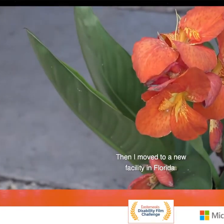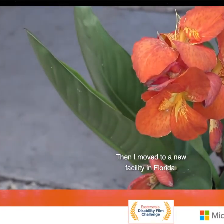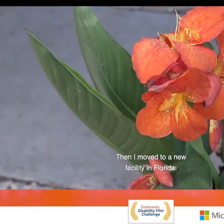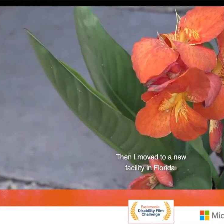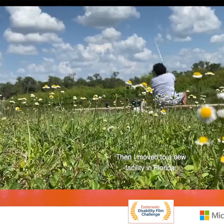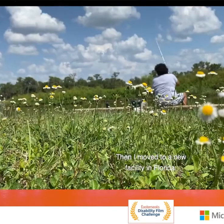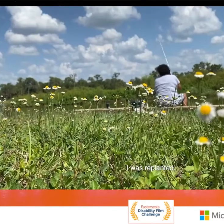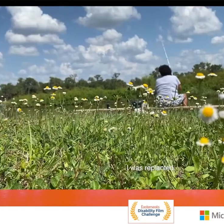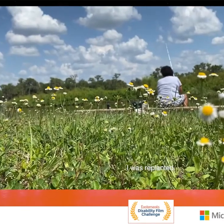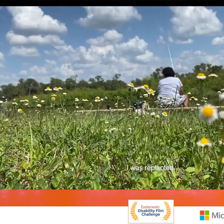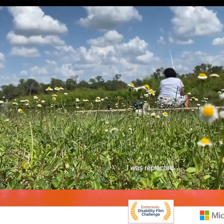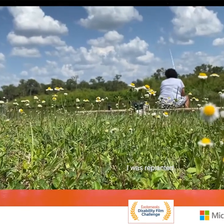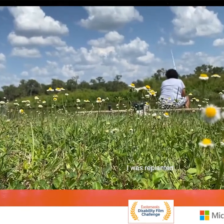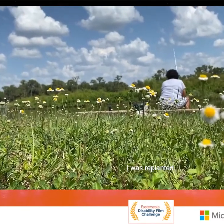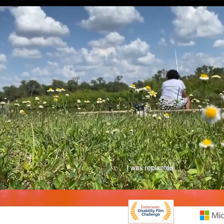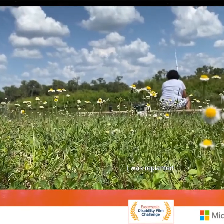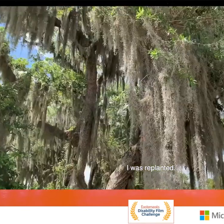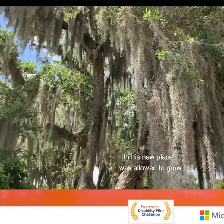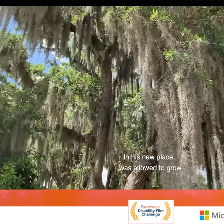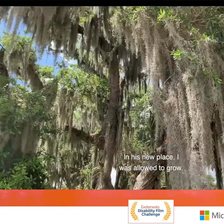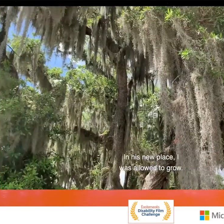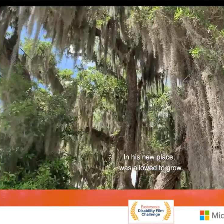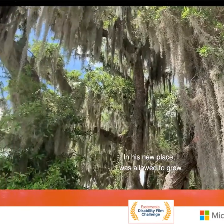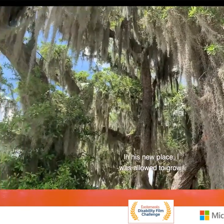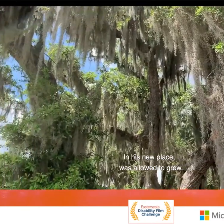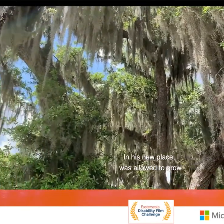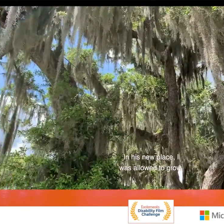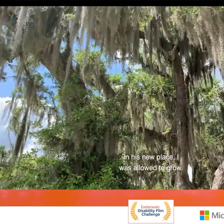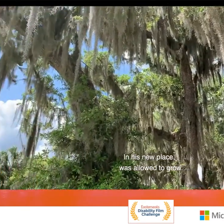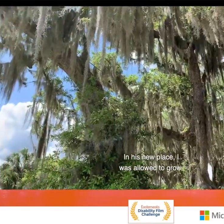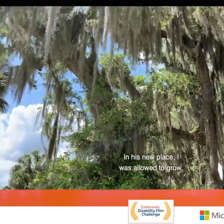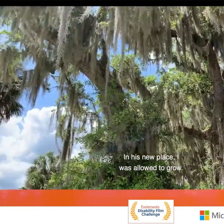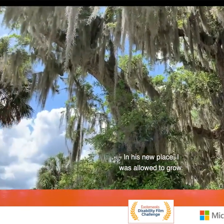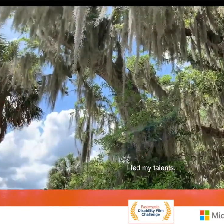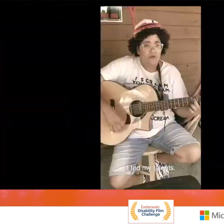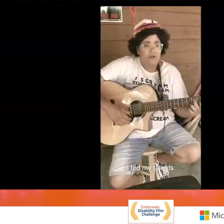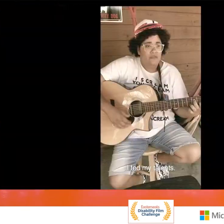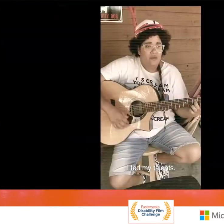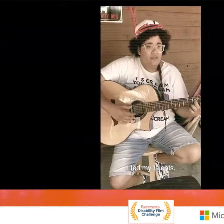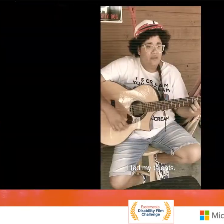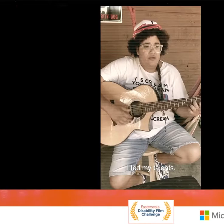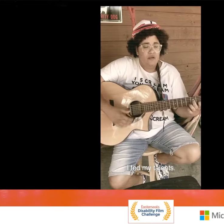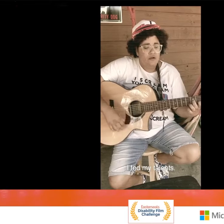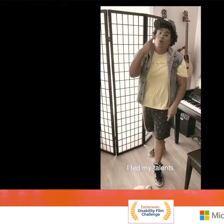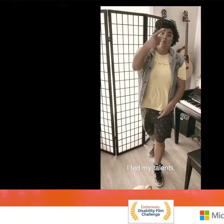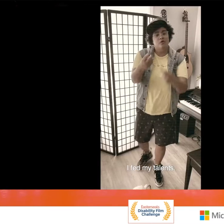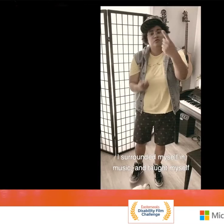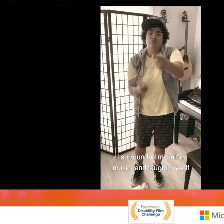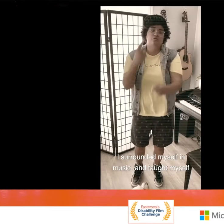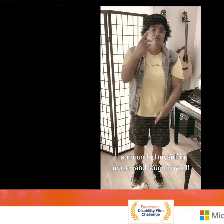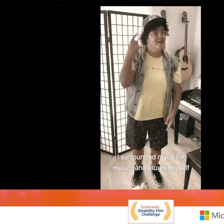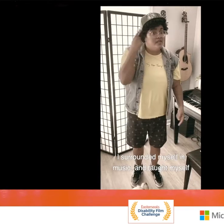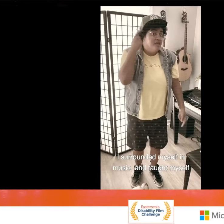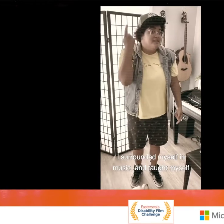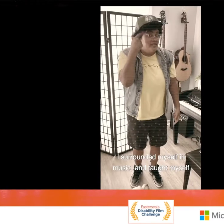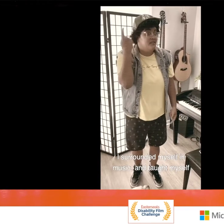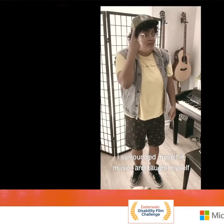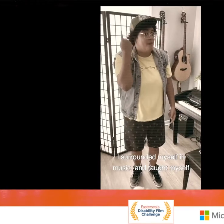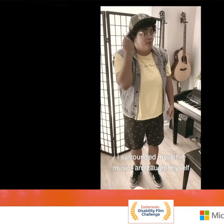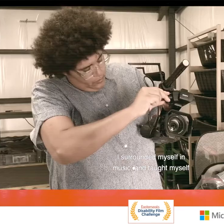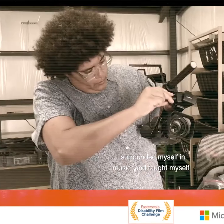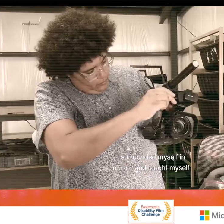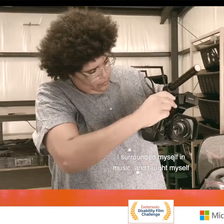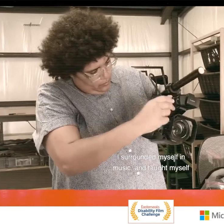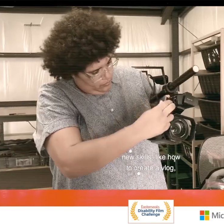in Florida. I was replanted. In this new place, I was allowed to grow. I fed my talents. I surrounded myself in